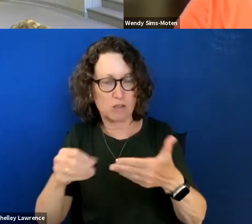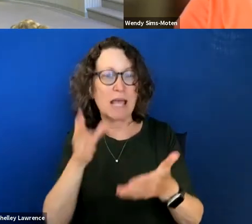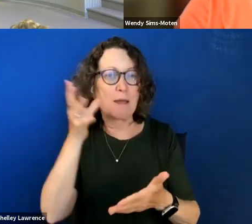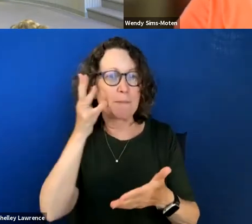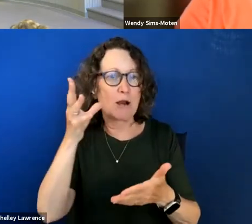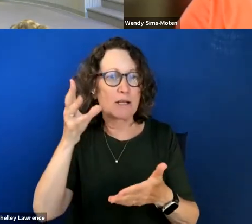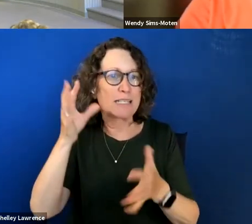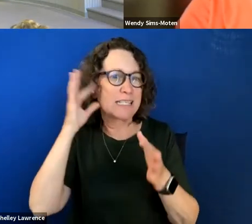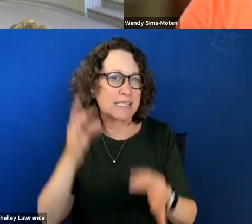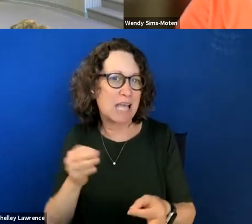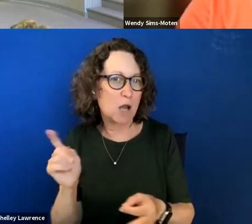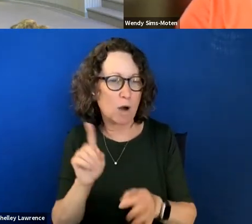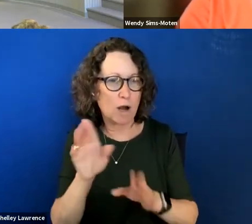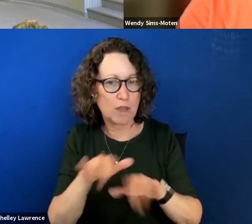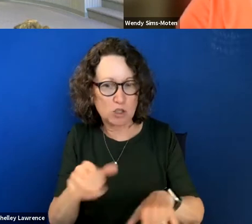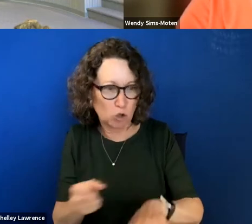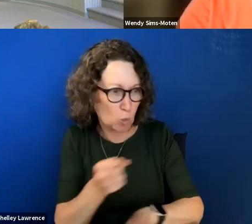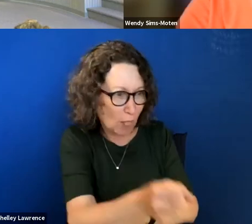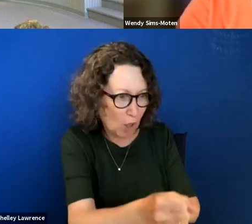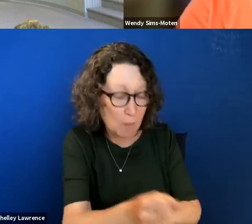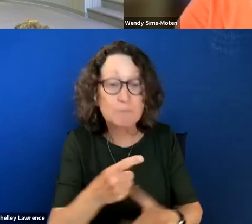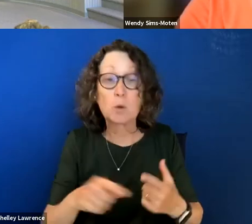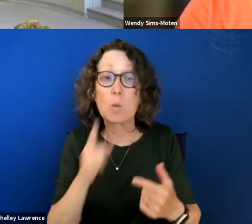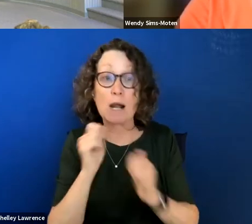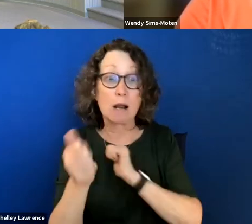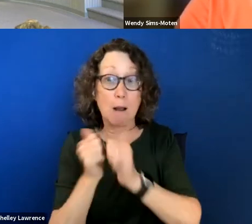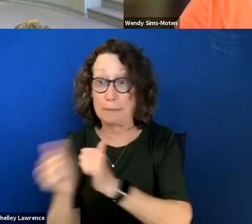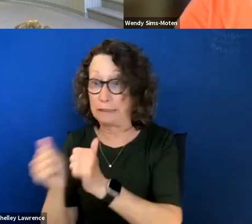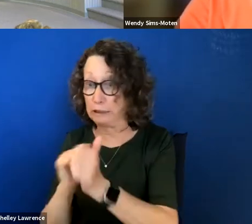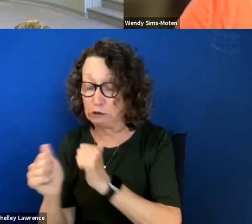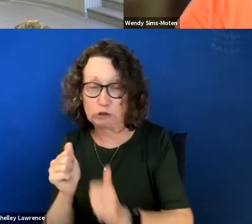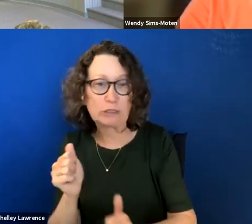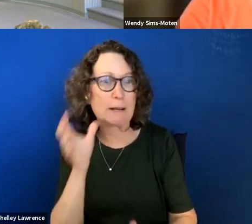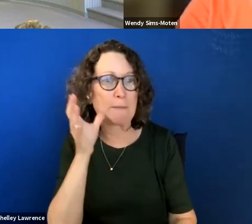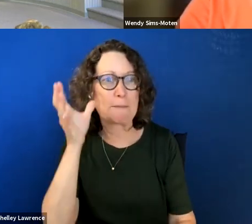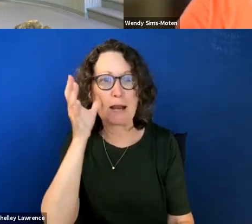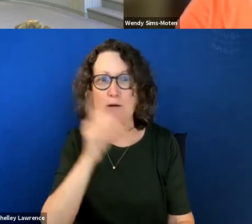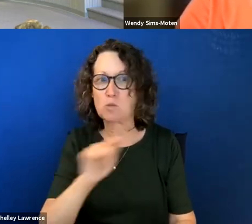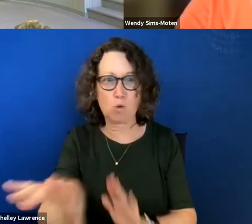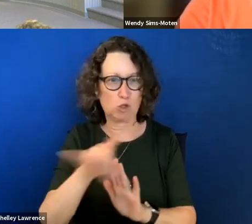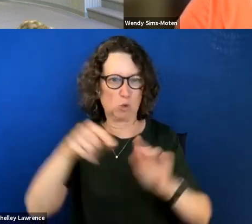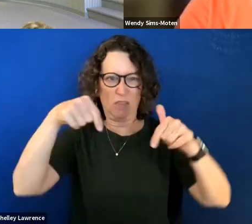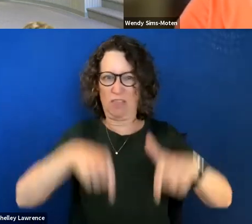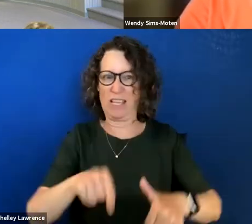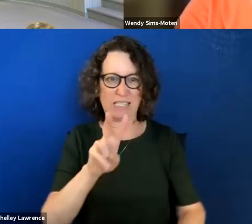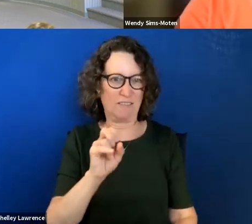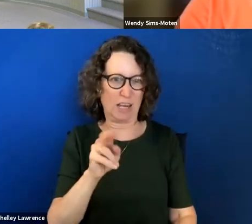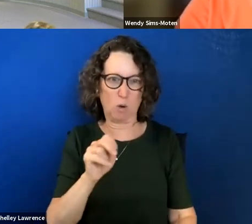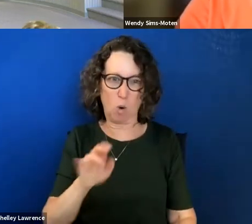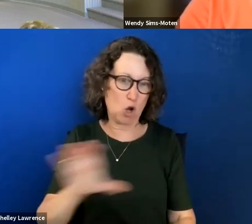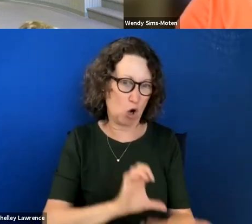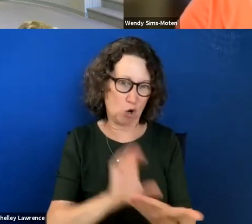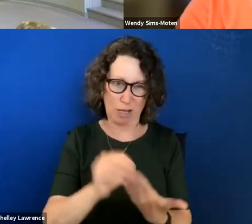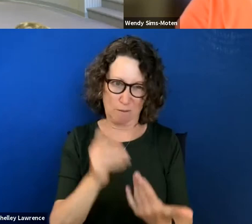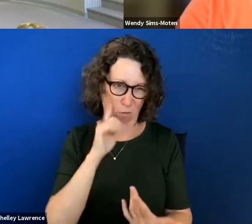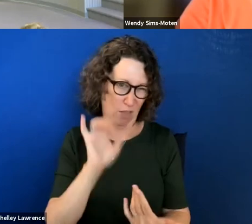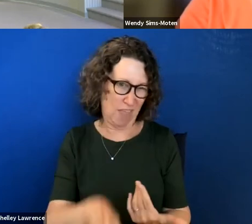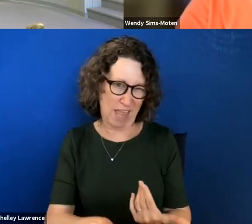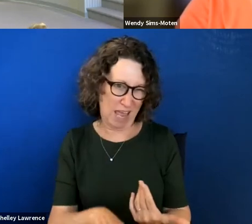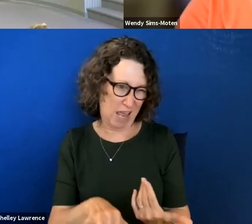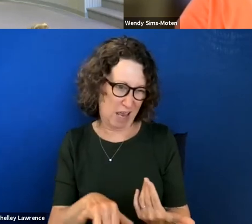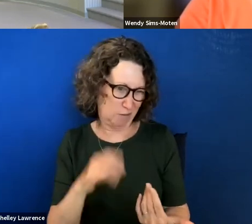where the children will go. When there's competitions, parents won't choose this venue or your curriculum for that matter.